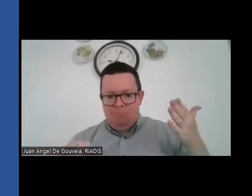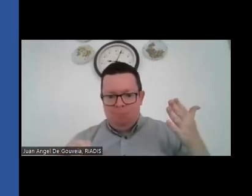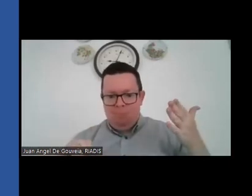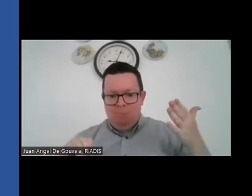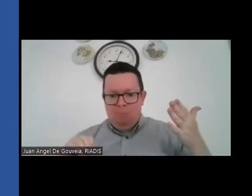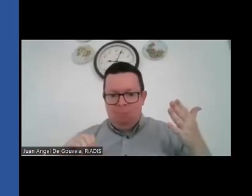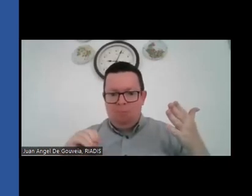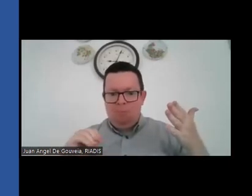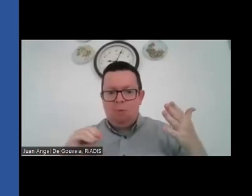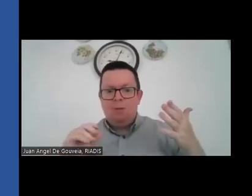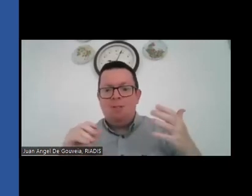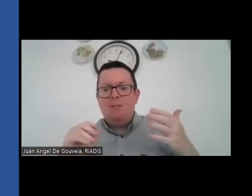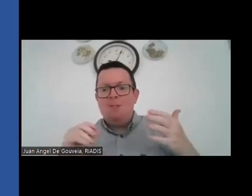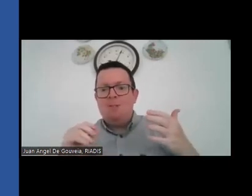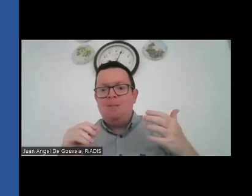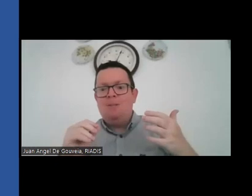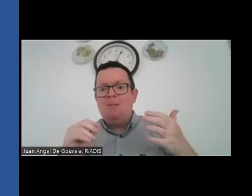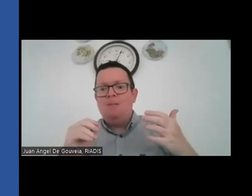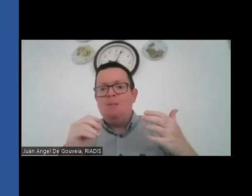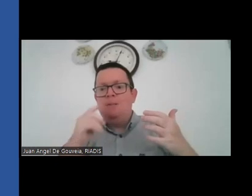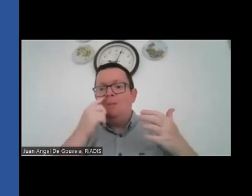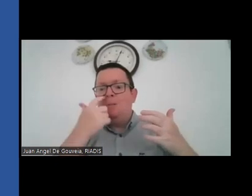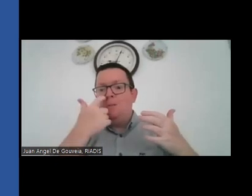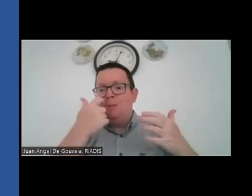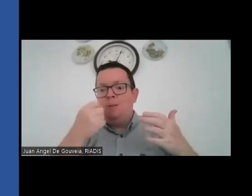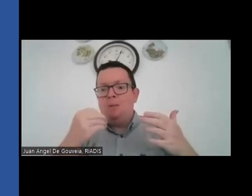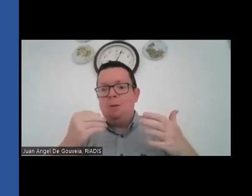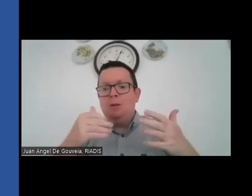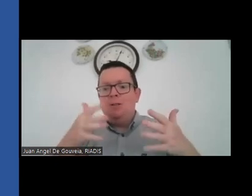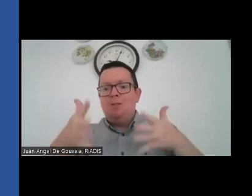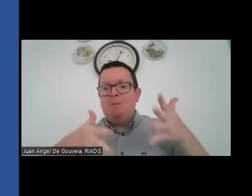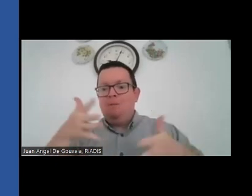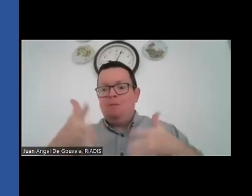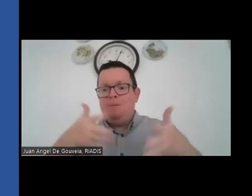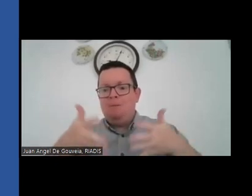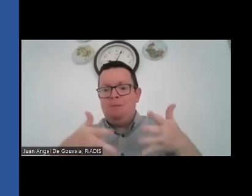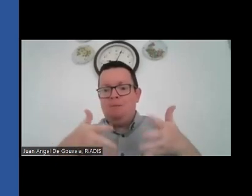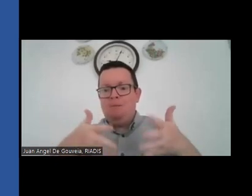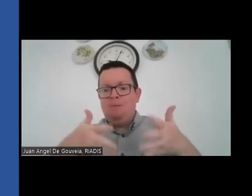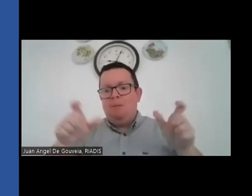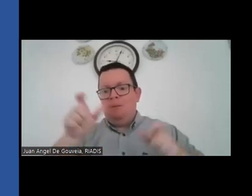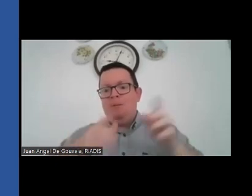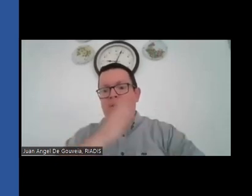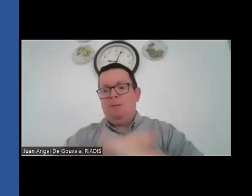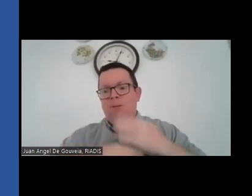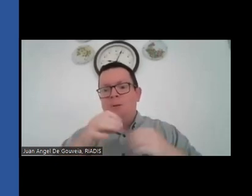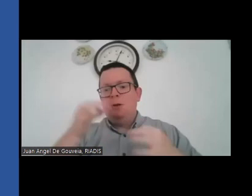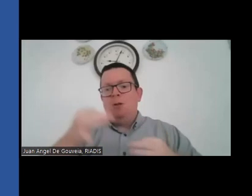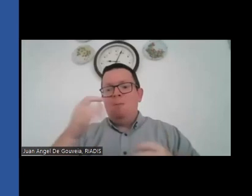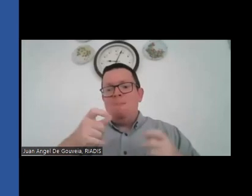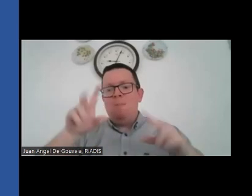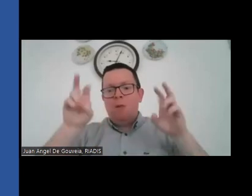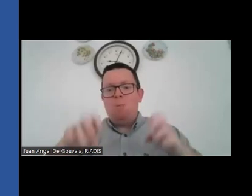generally excluded from policy formulation and disasters risk reduction management